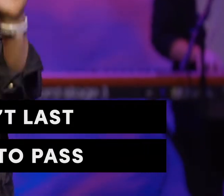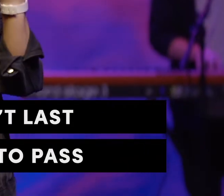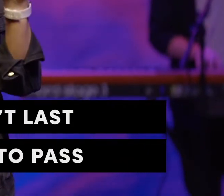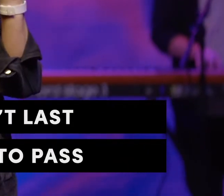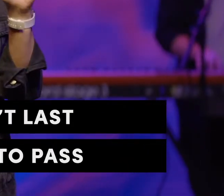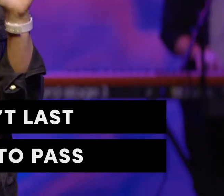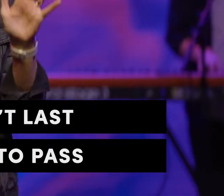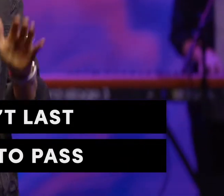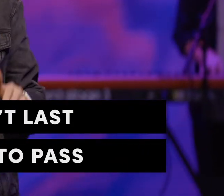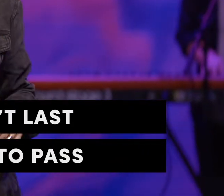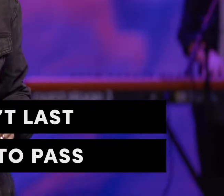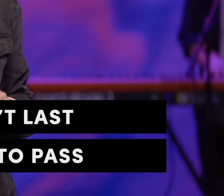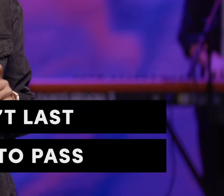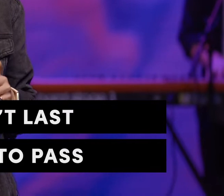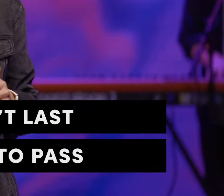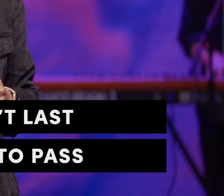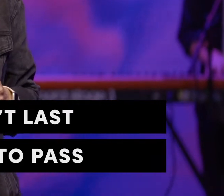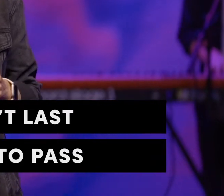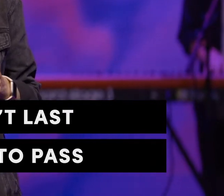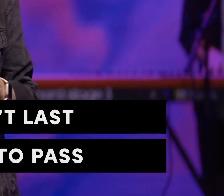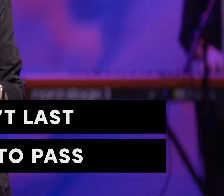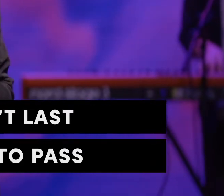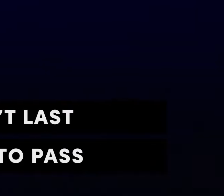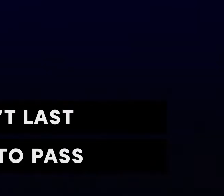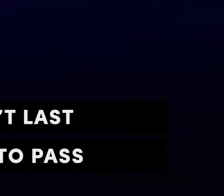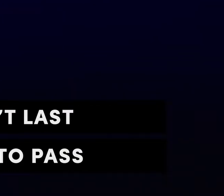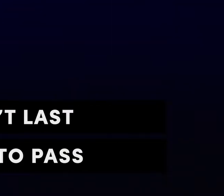I know the night won't last.